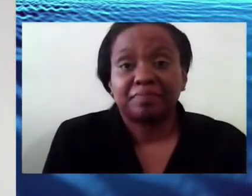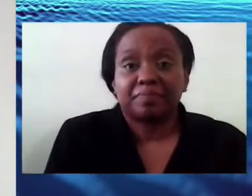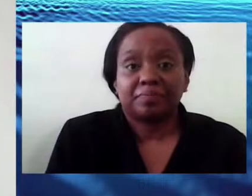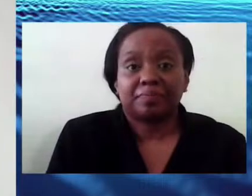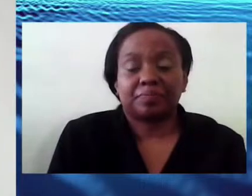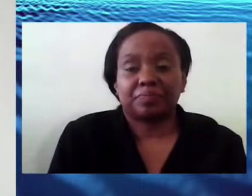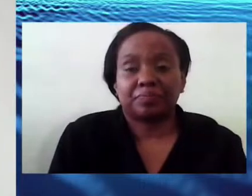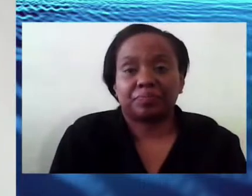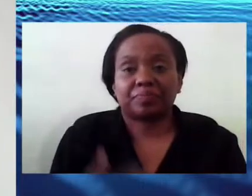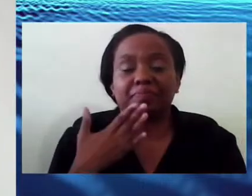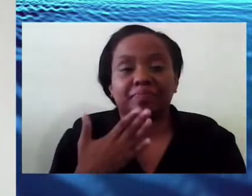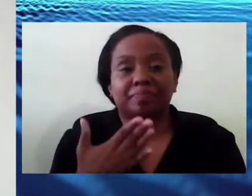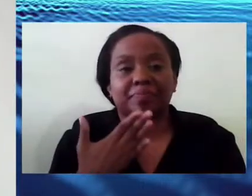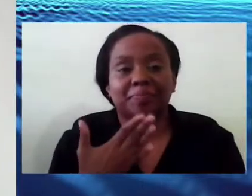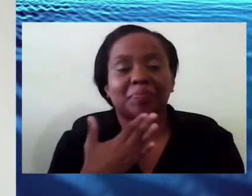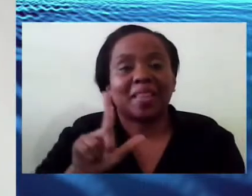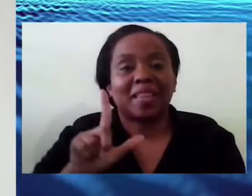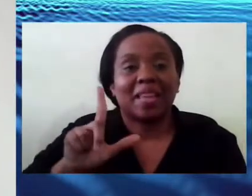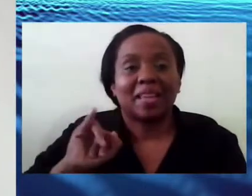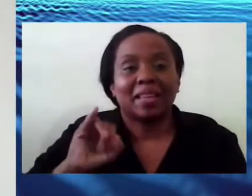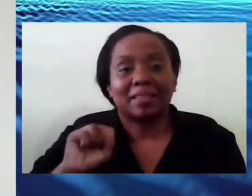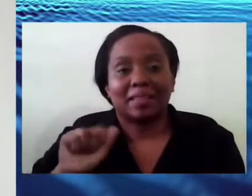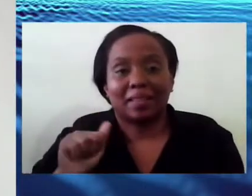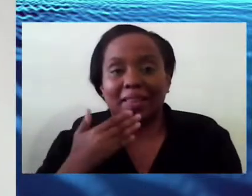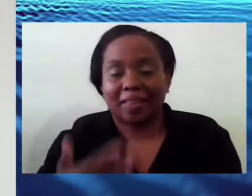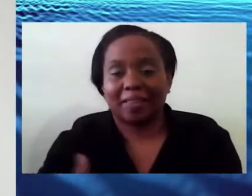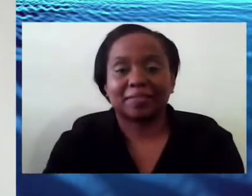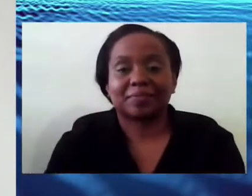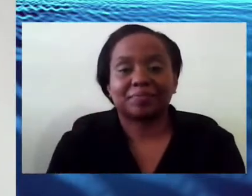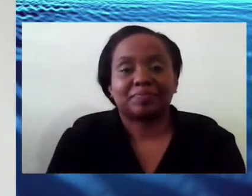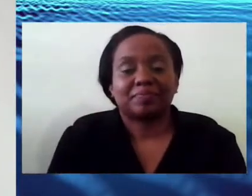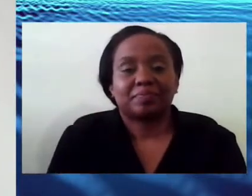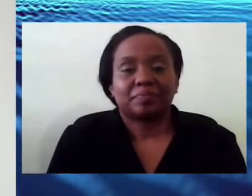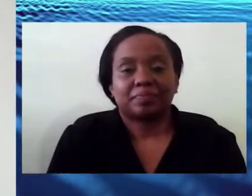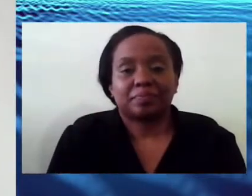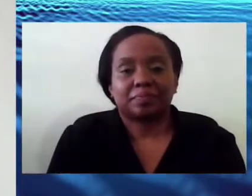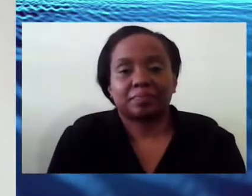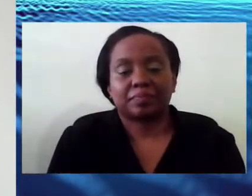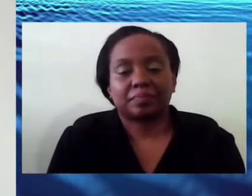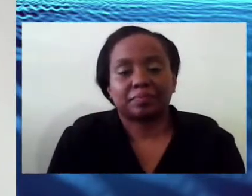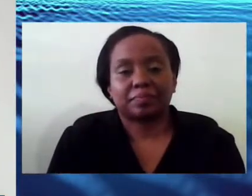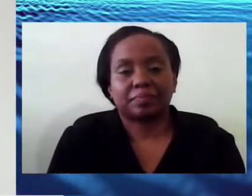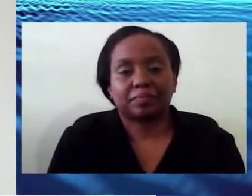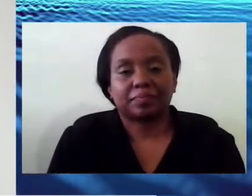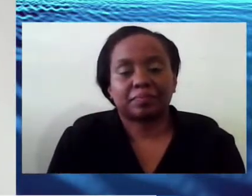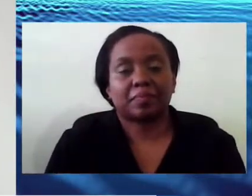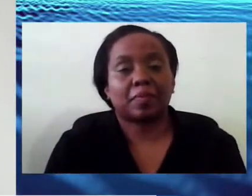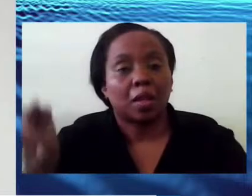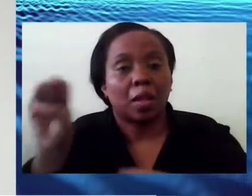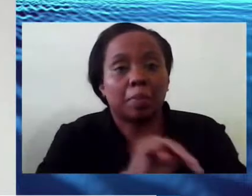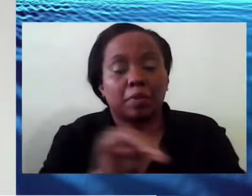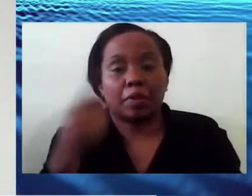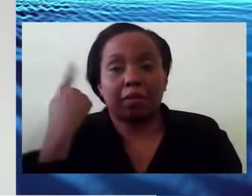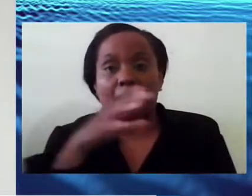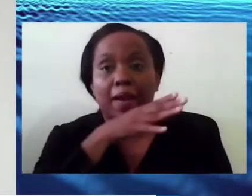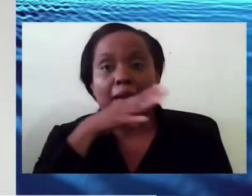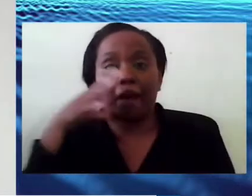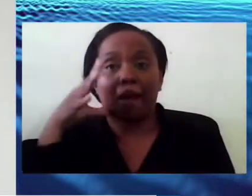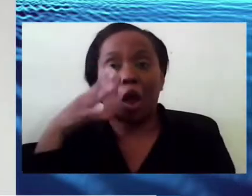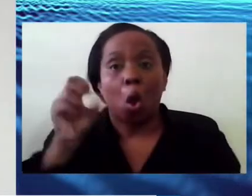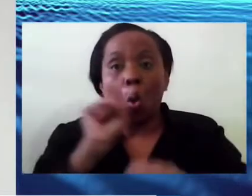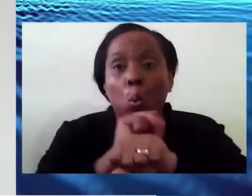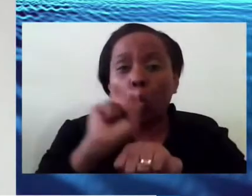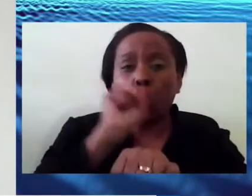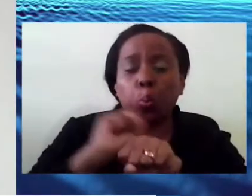Thank you. Thank you very much, Lisa. First, let me say that the Ministry of Agriculture has been working very hard with the